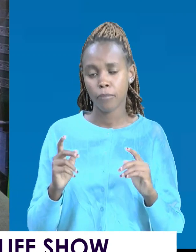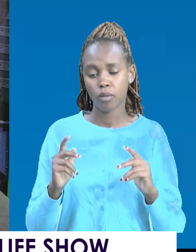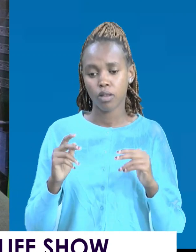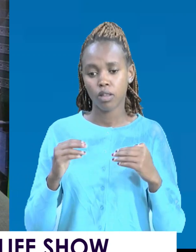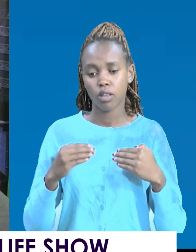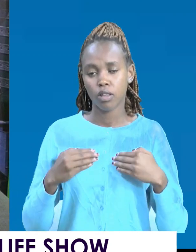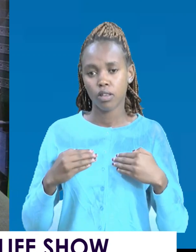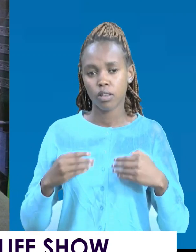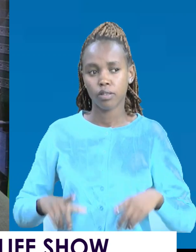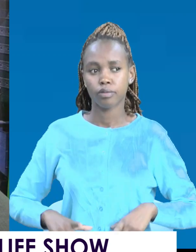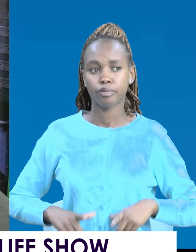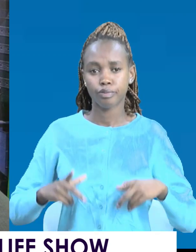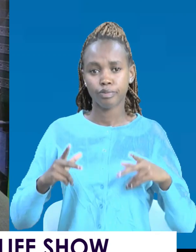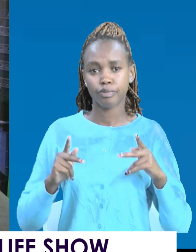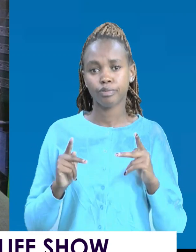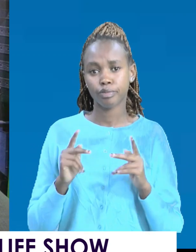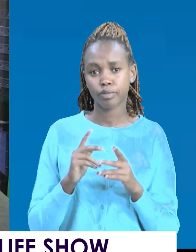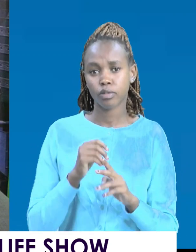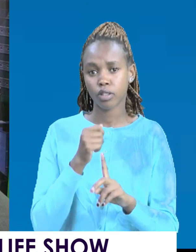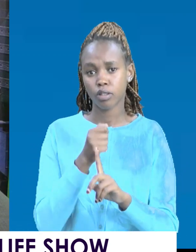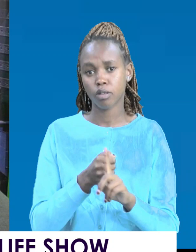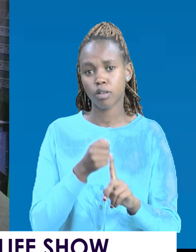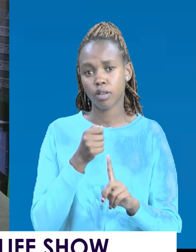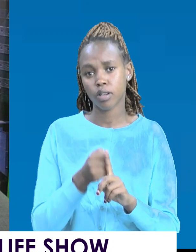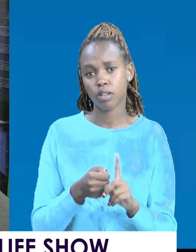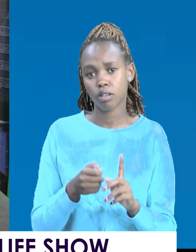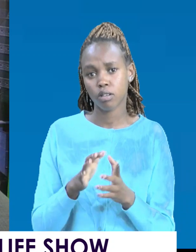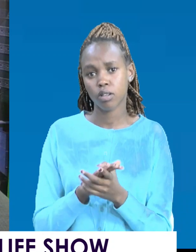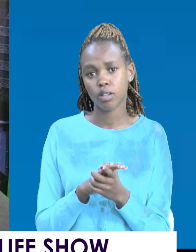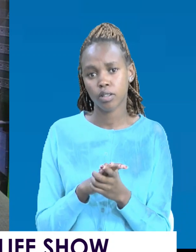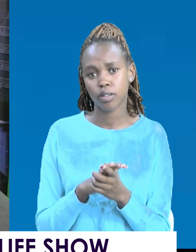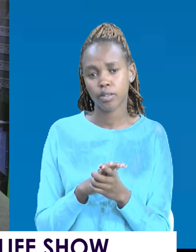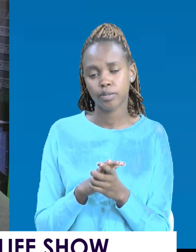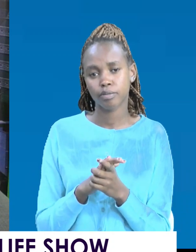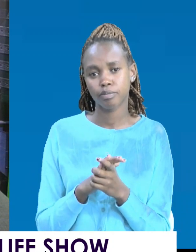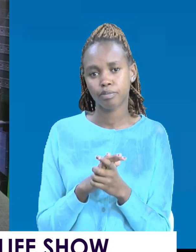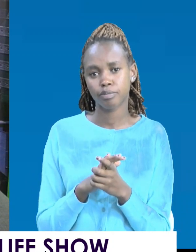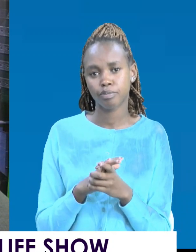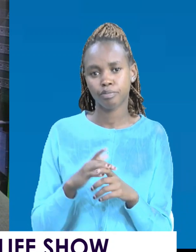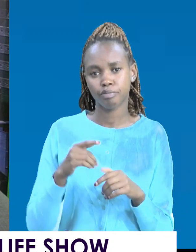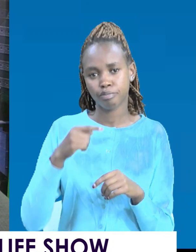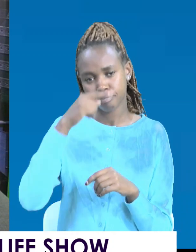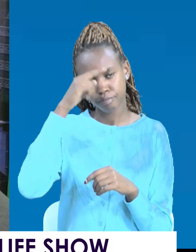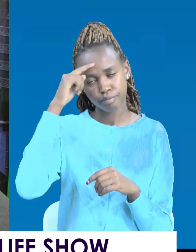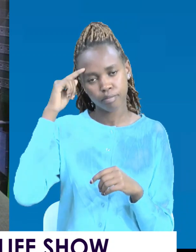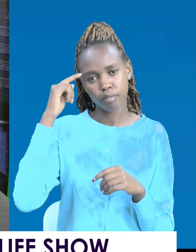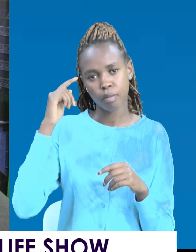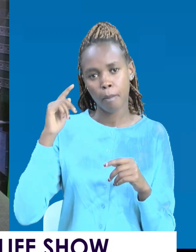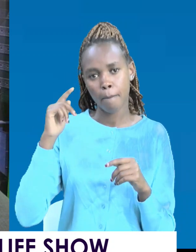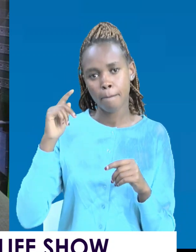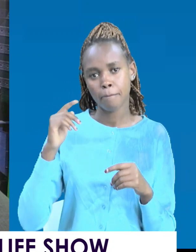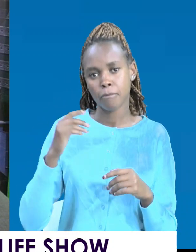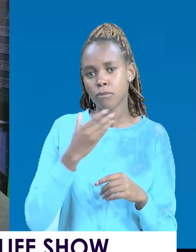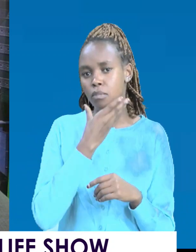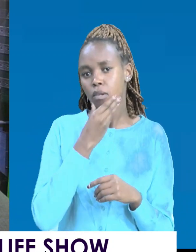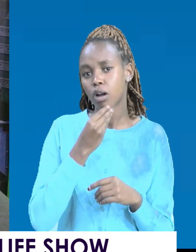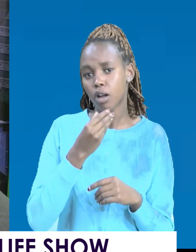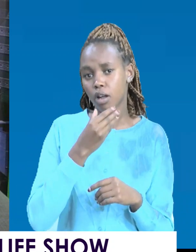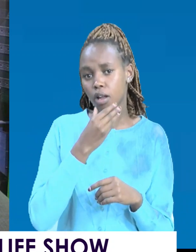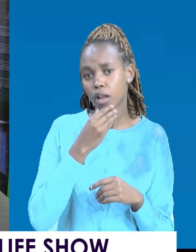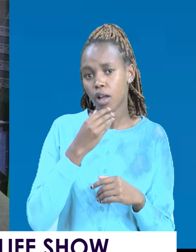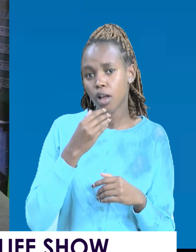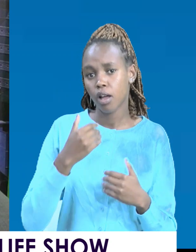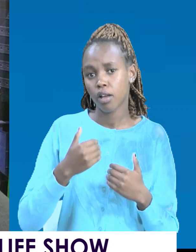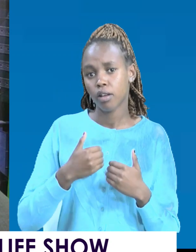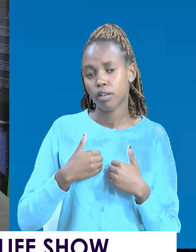in a way to impact. There is some kind of a task to create, because man is fashioned after the divinity of